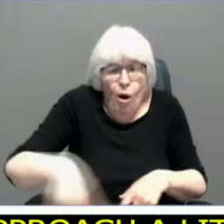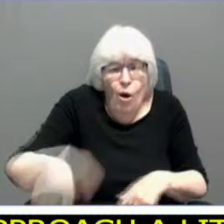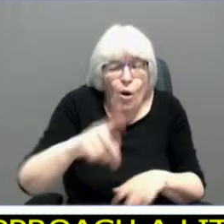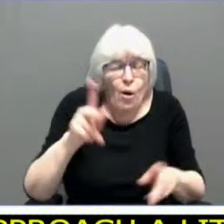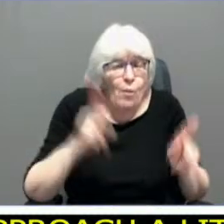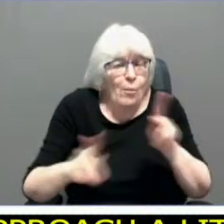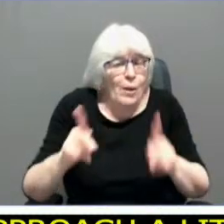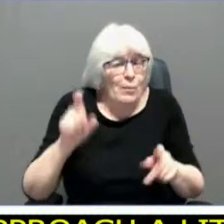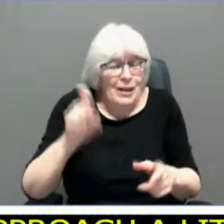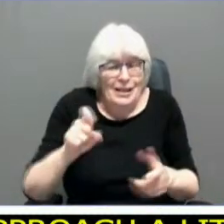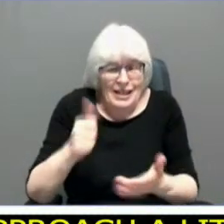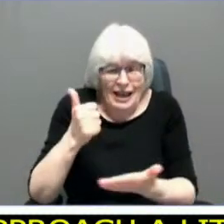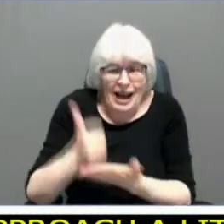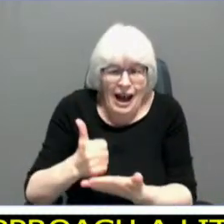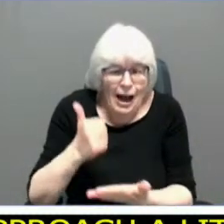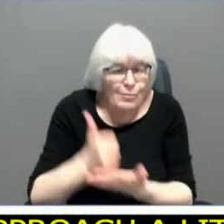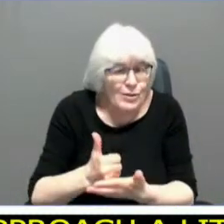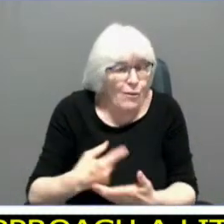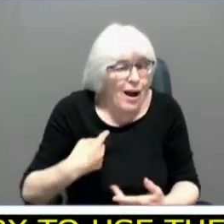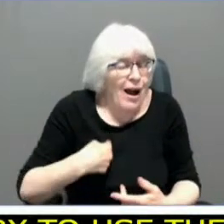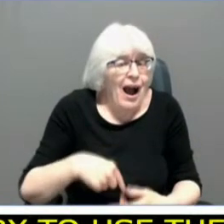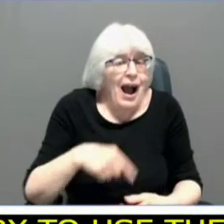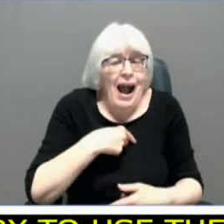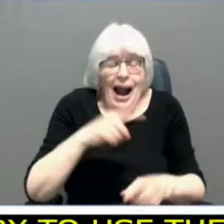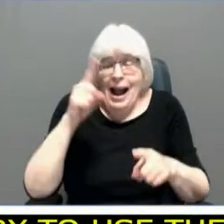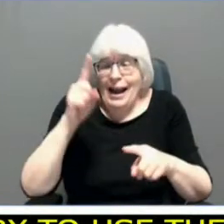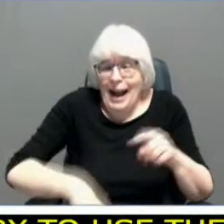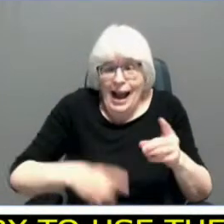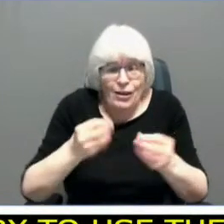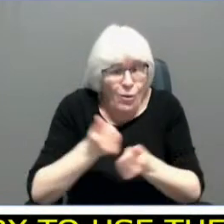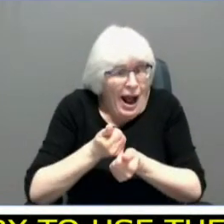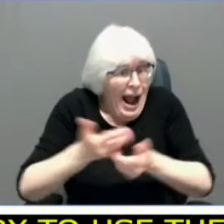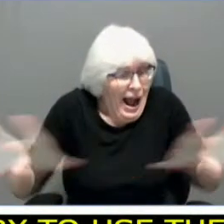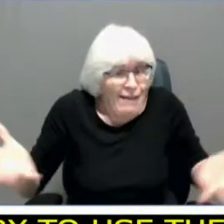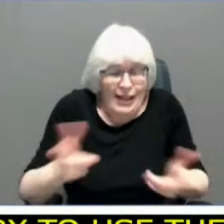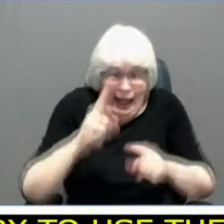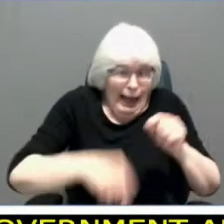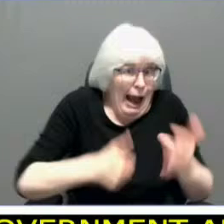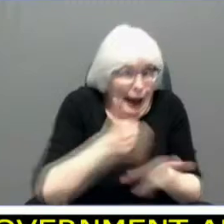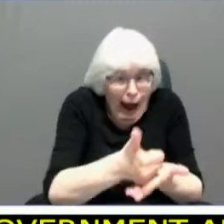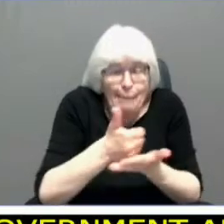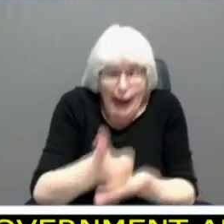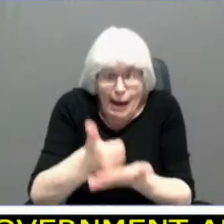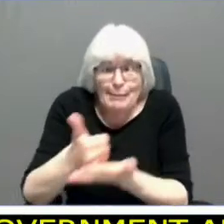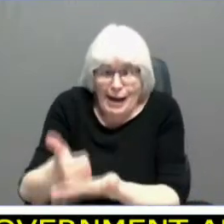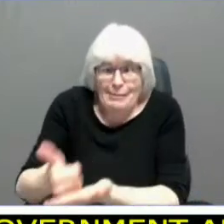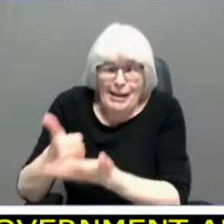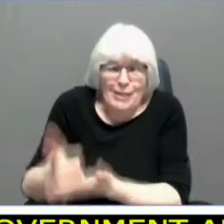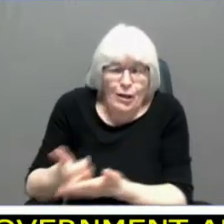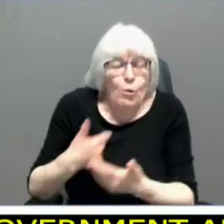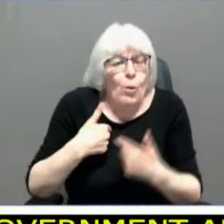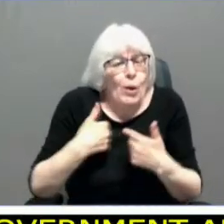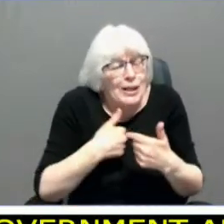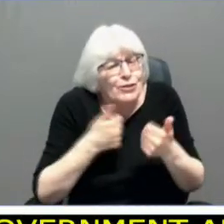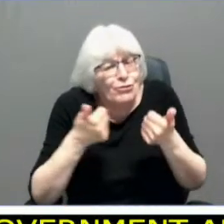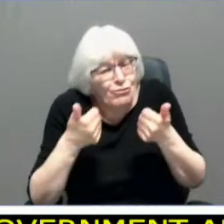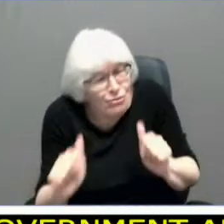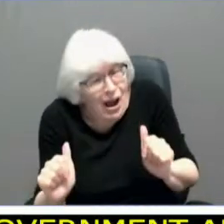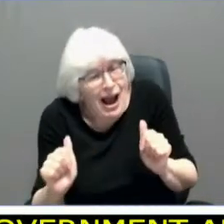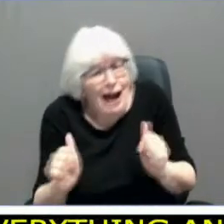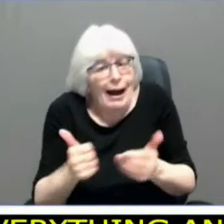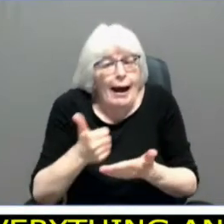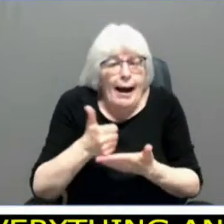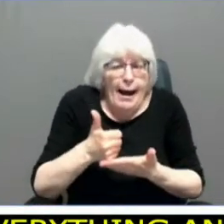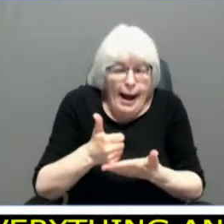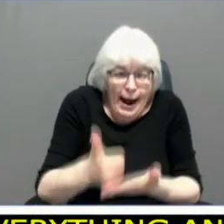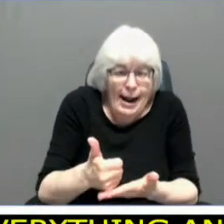do everything and you can't help everybody, but you really have to try to do the most you can to get people through that. And that's what we've done to date. We've all done it through